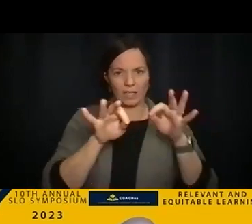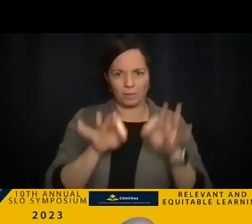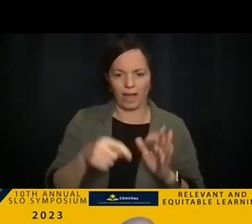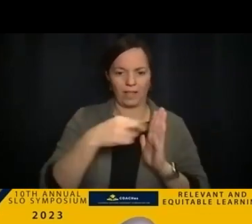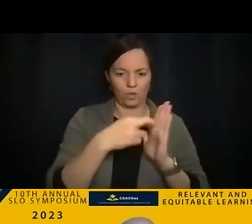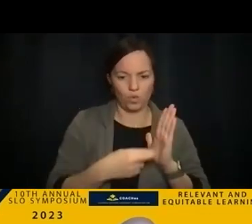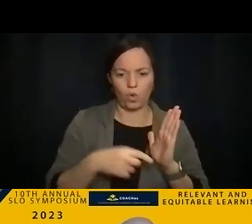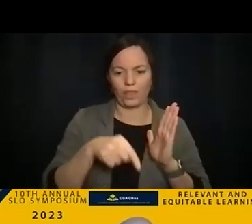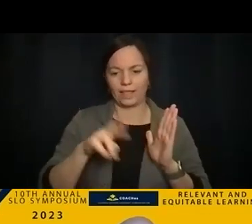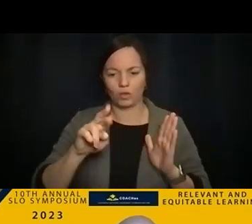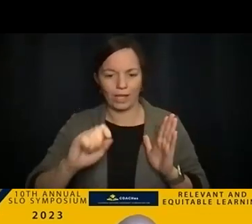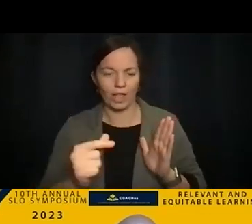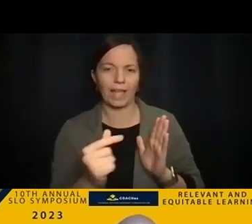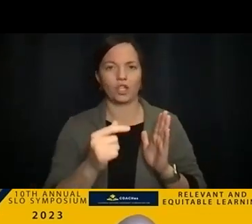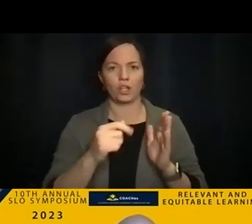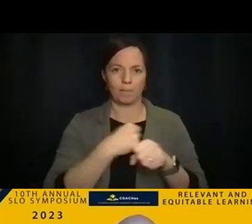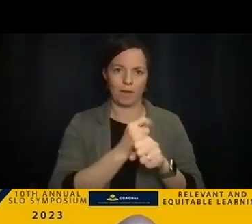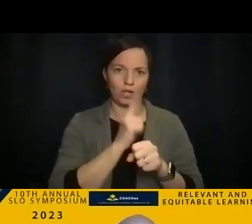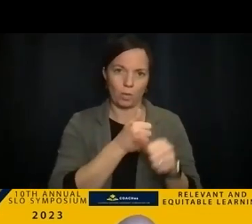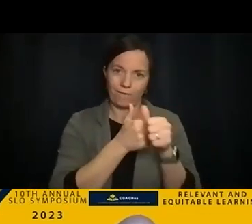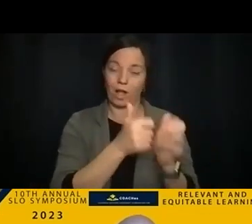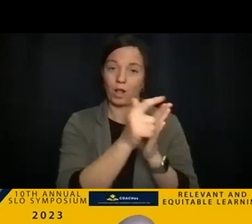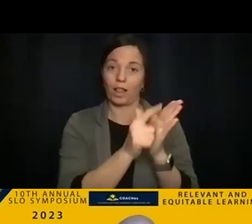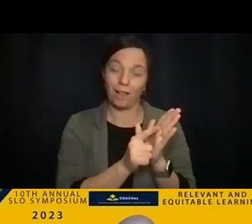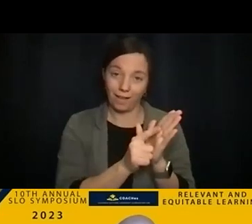this regulation, let's make sure we stick to this law.